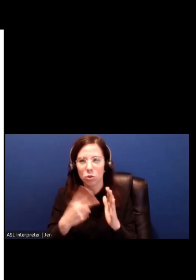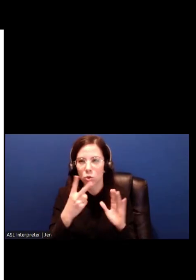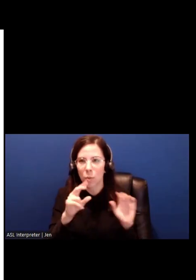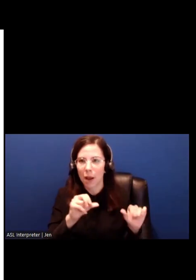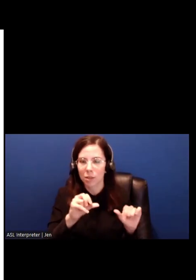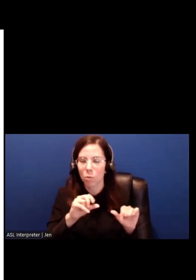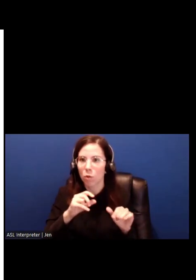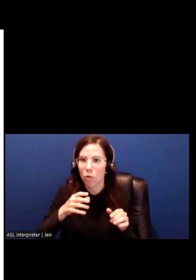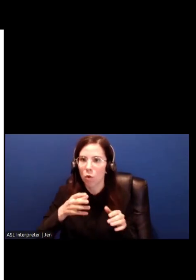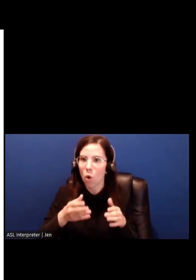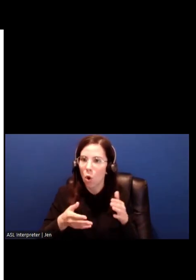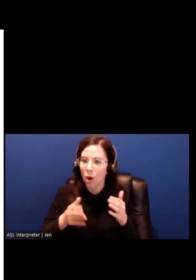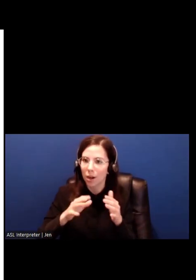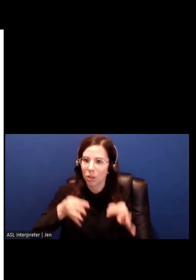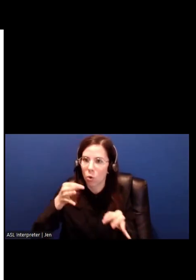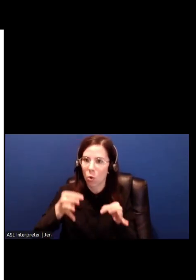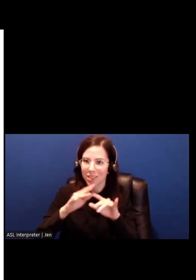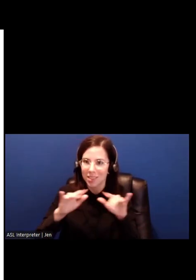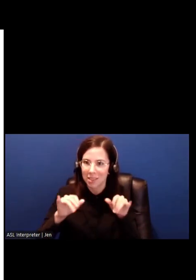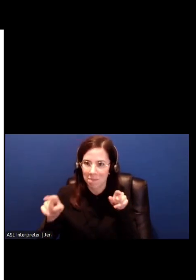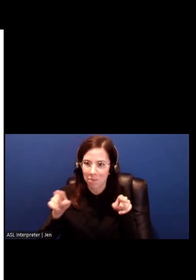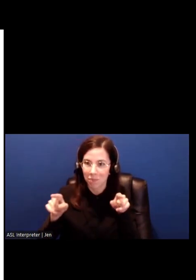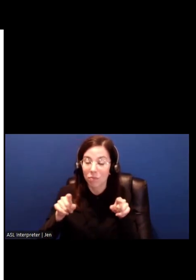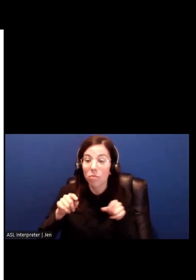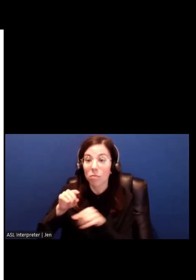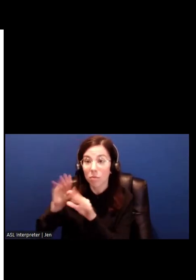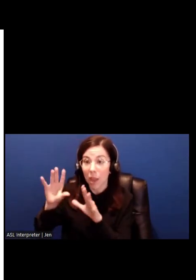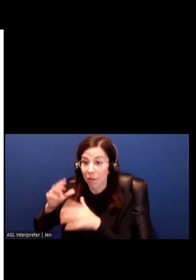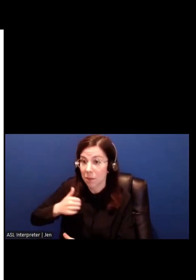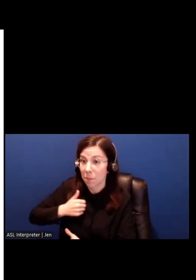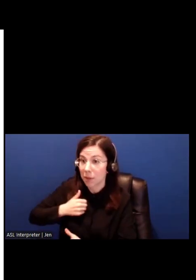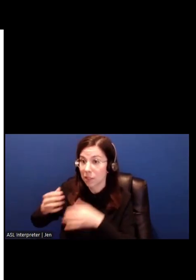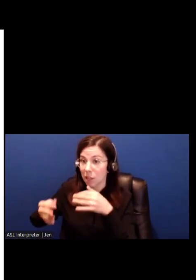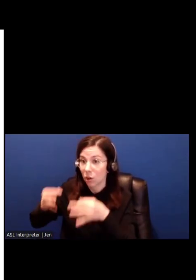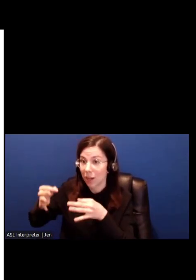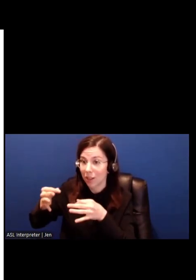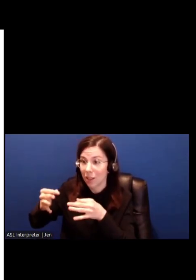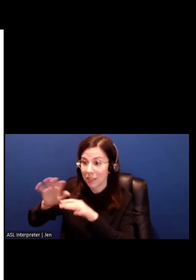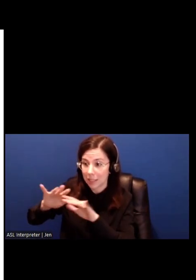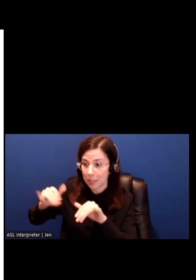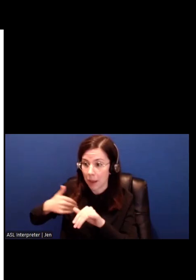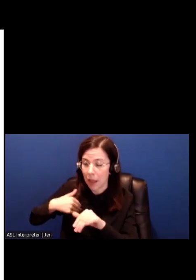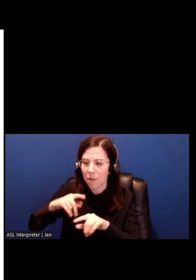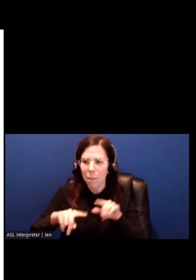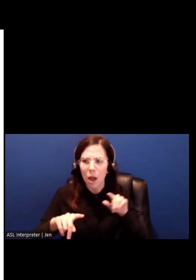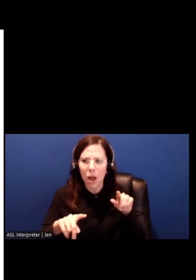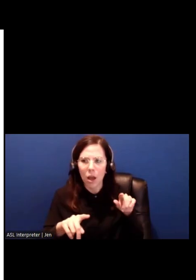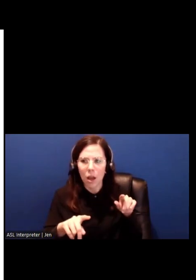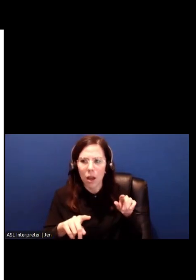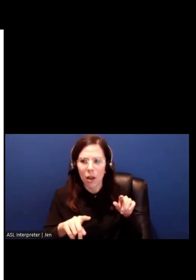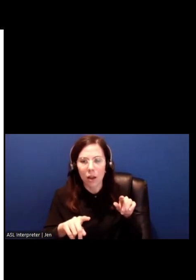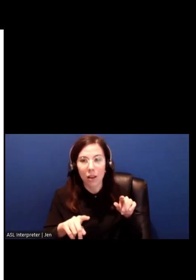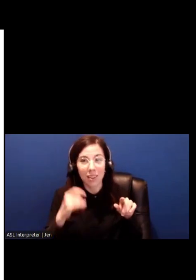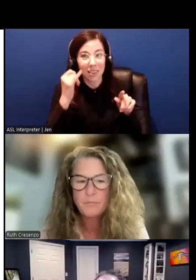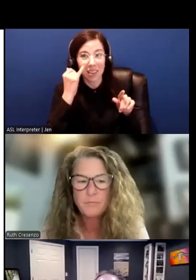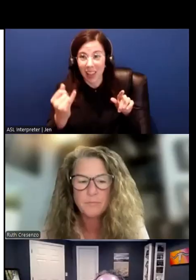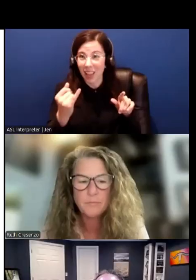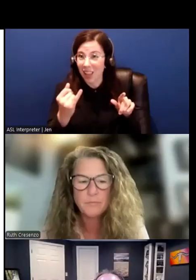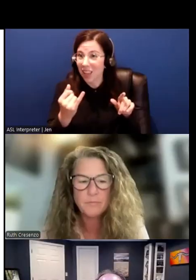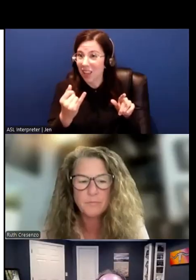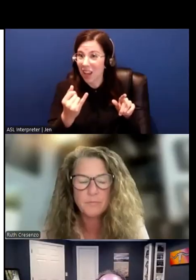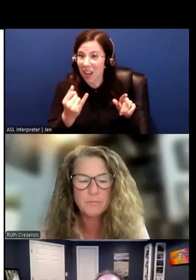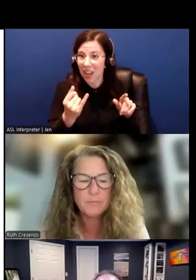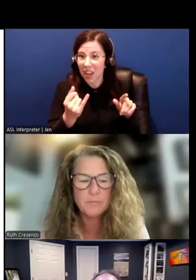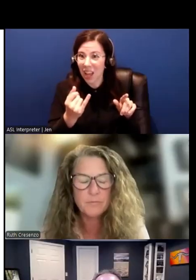We obviously have the military justice system, but as we'll discuss, if the offense occurs on